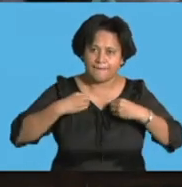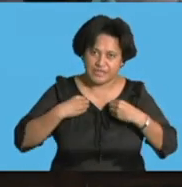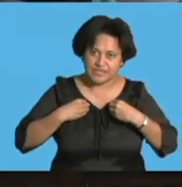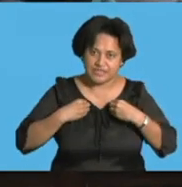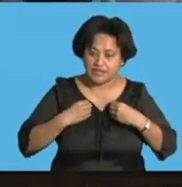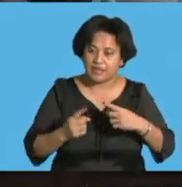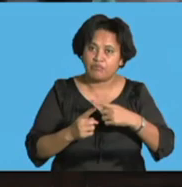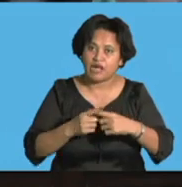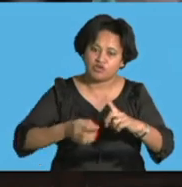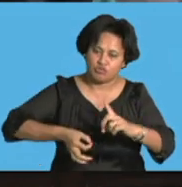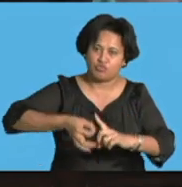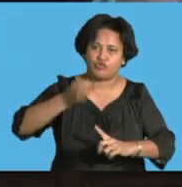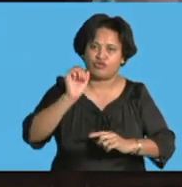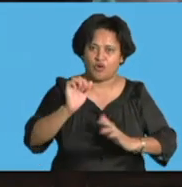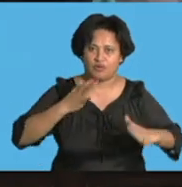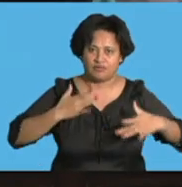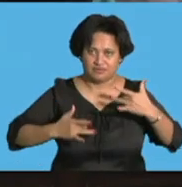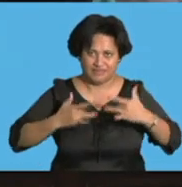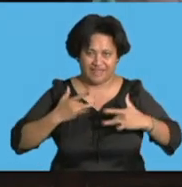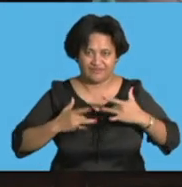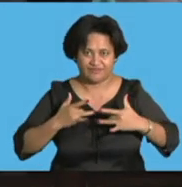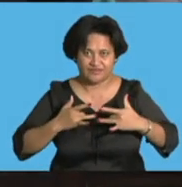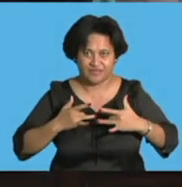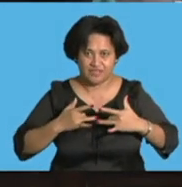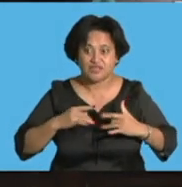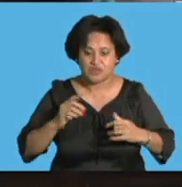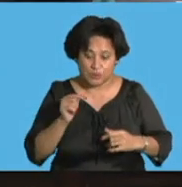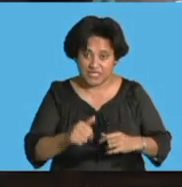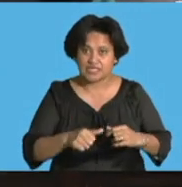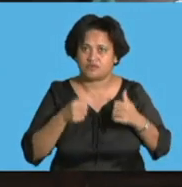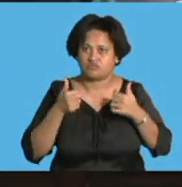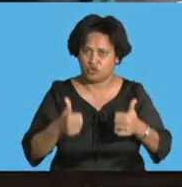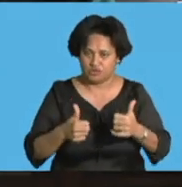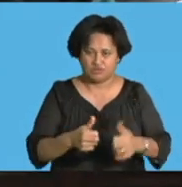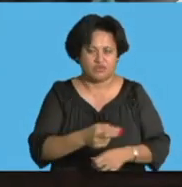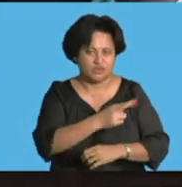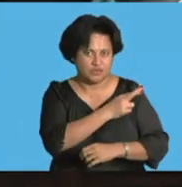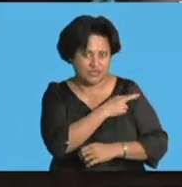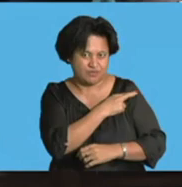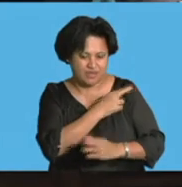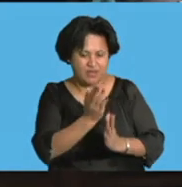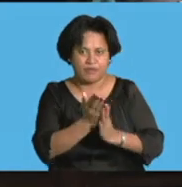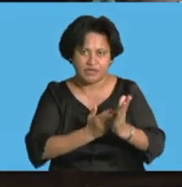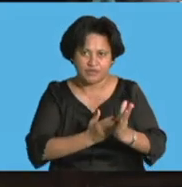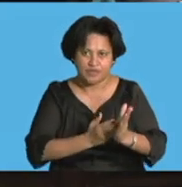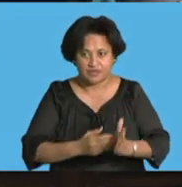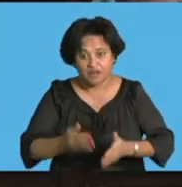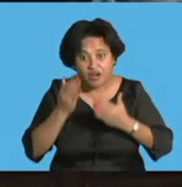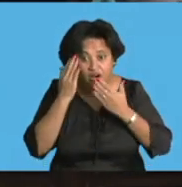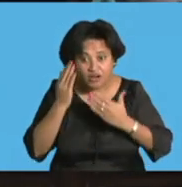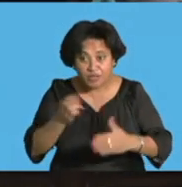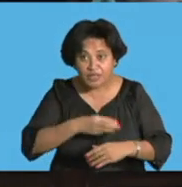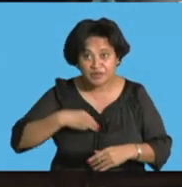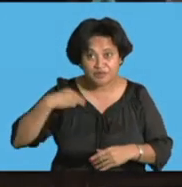standards. More importantly, it is a responsible budget. Honorable Minister for Economy has taken a